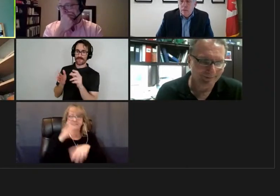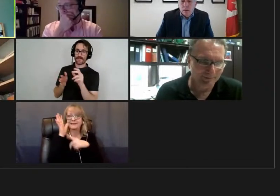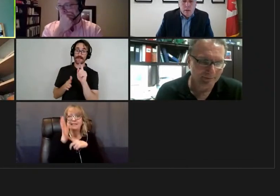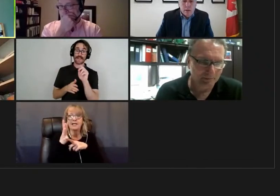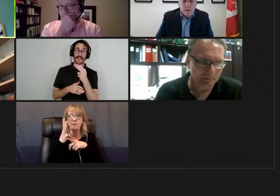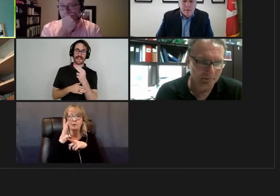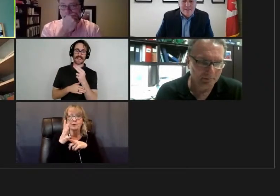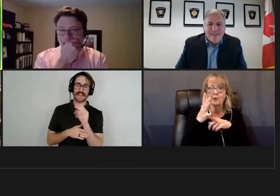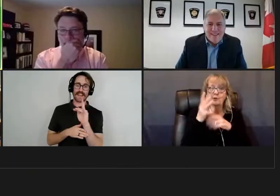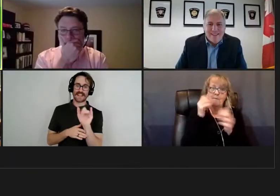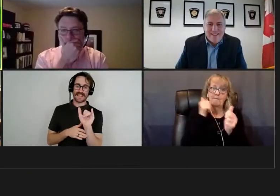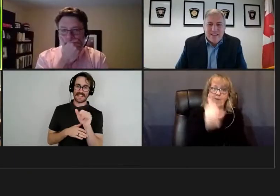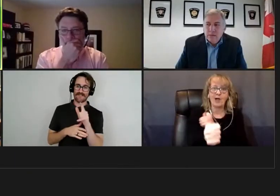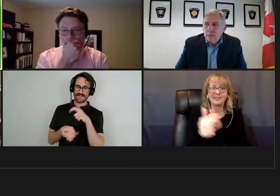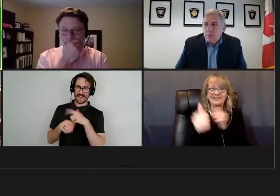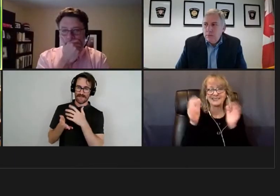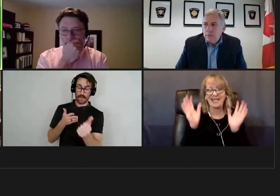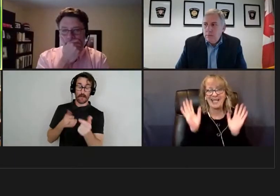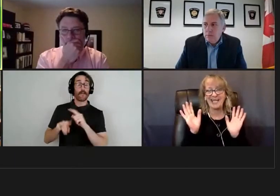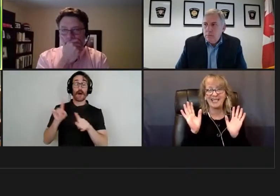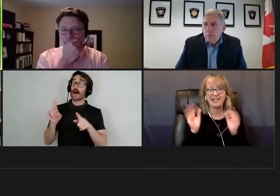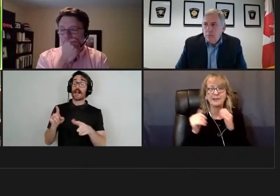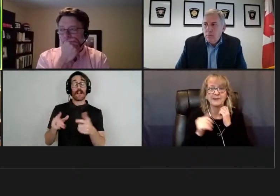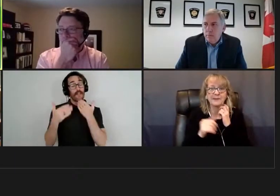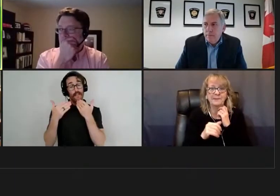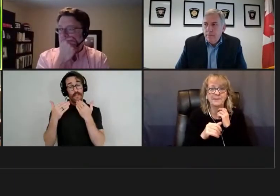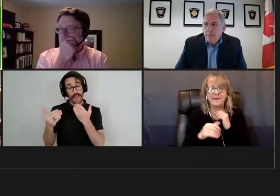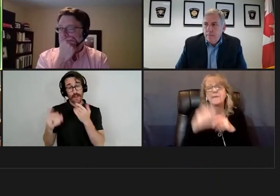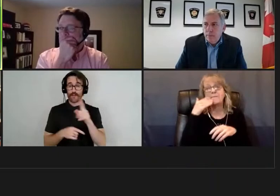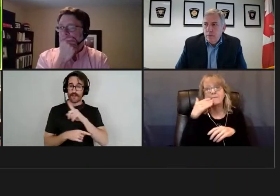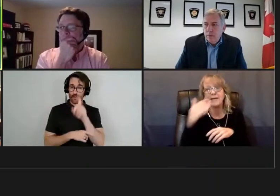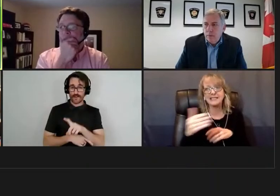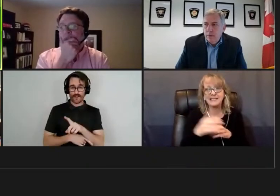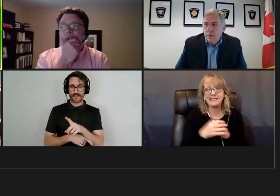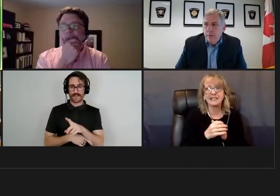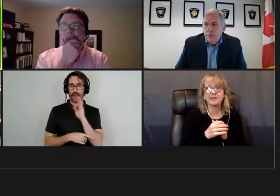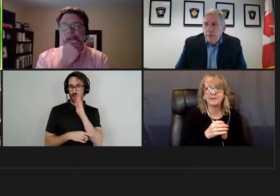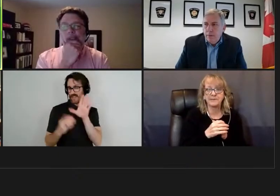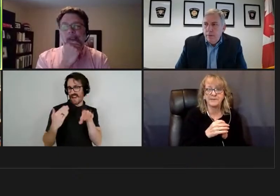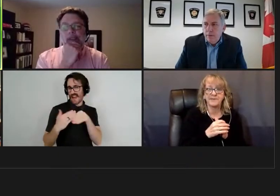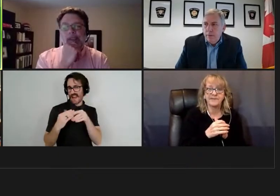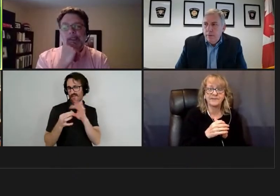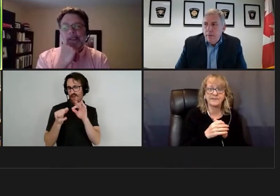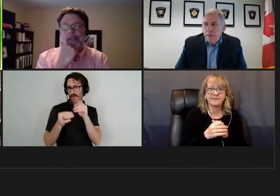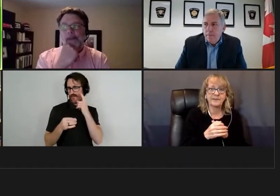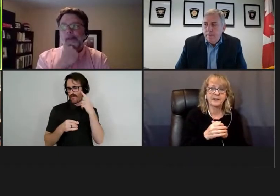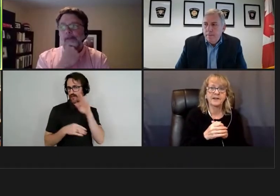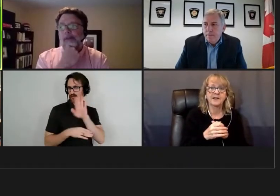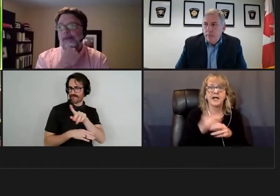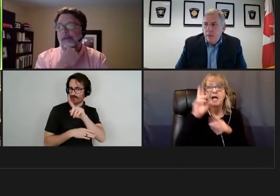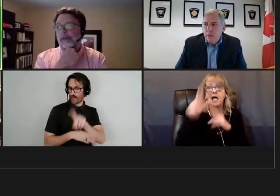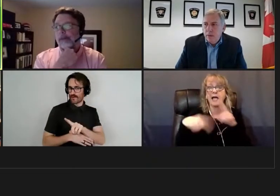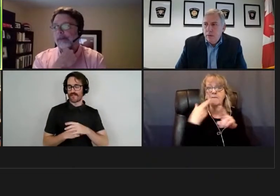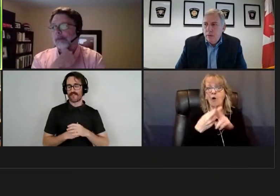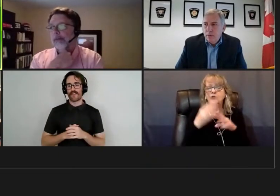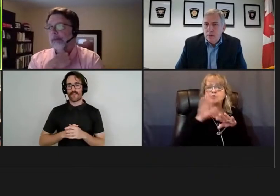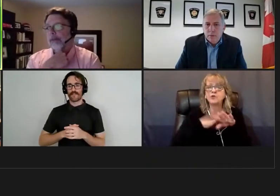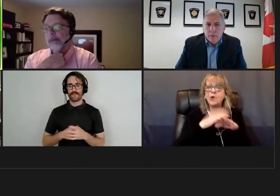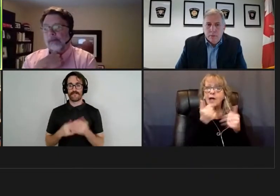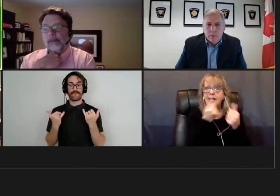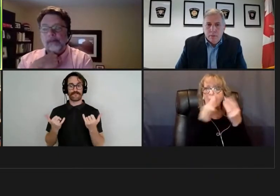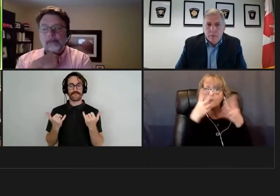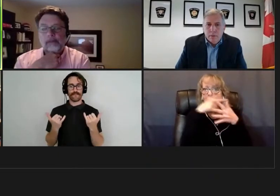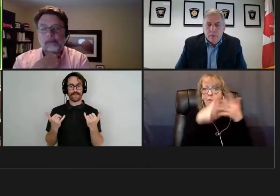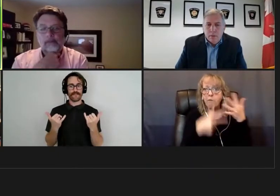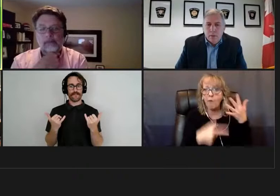Okay. But thank you. And just to a couple of your points, you know, we're about halfway through